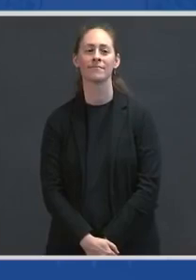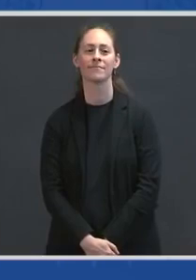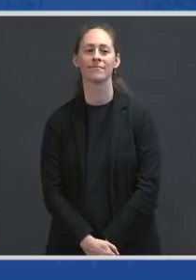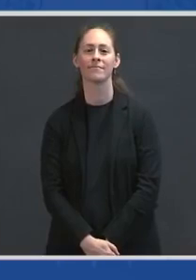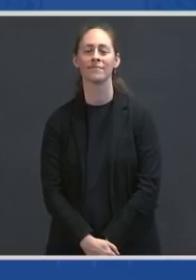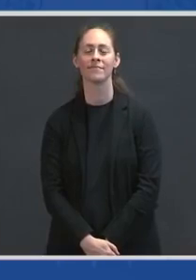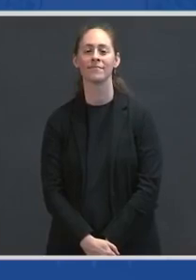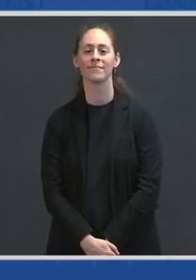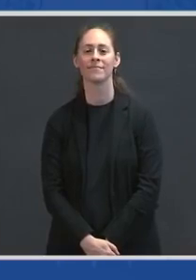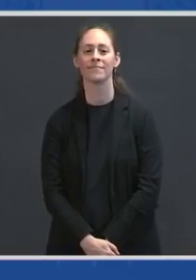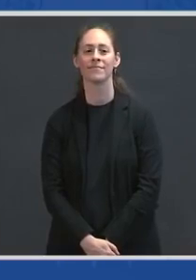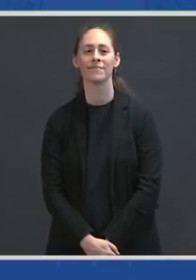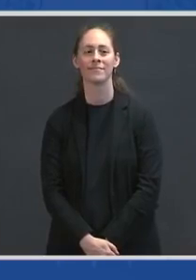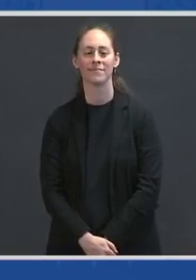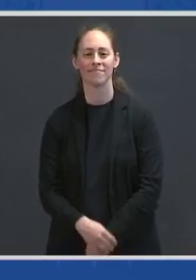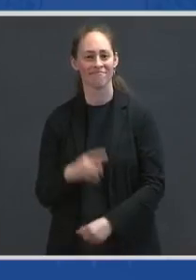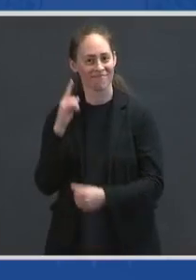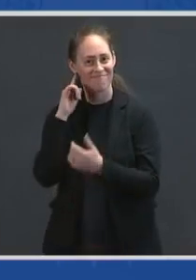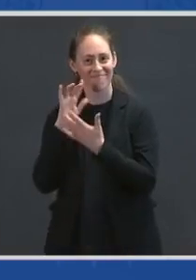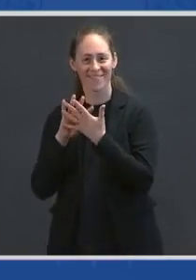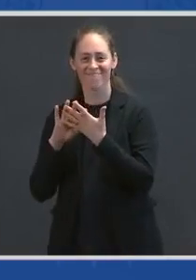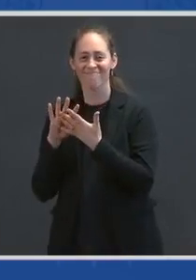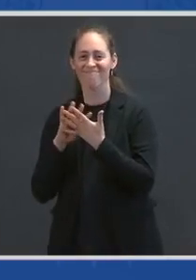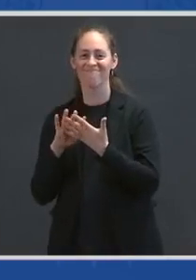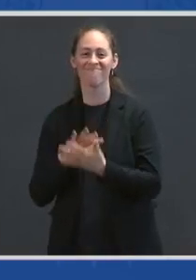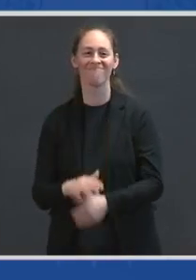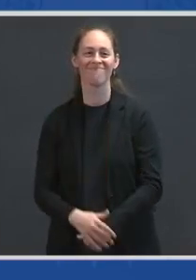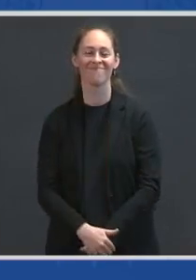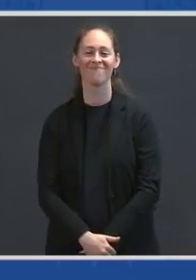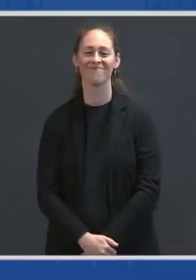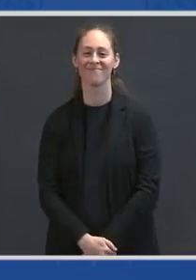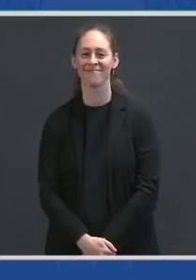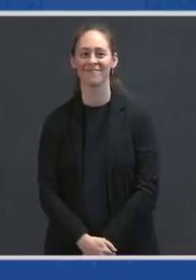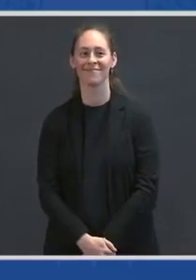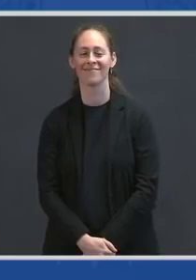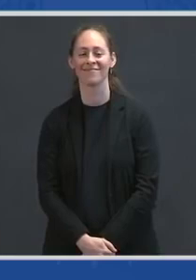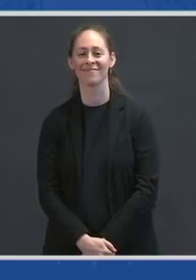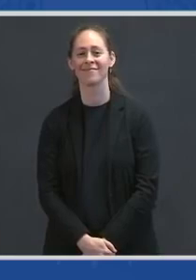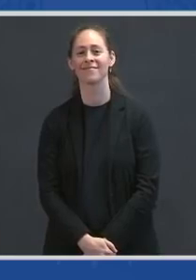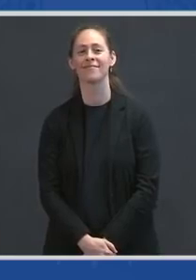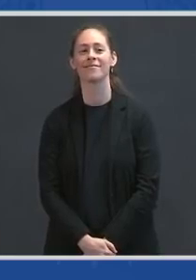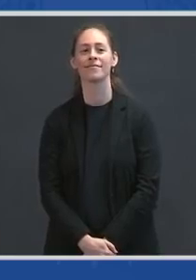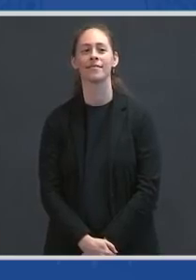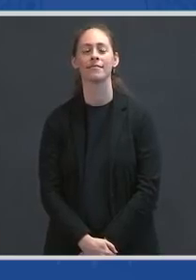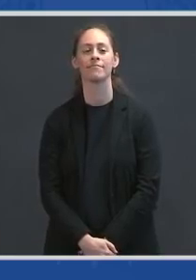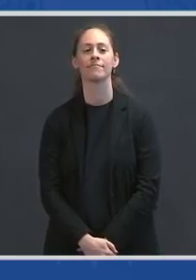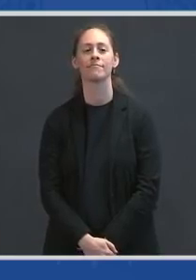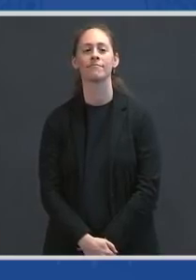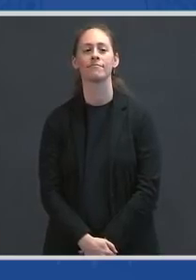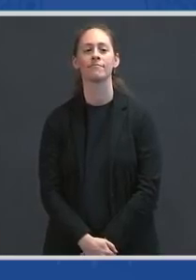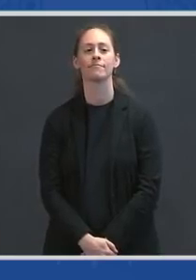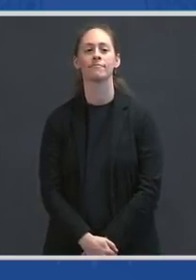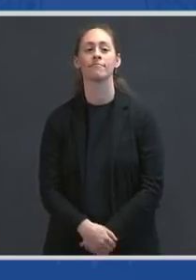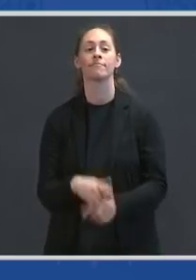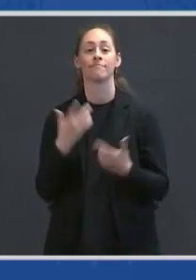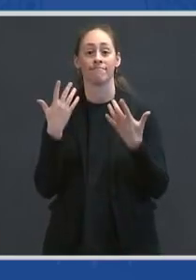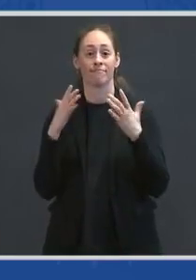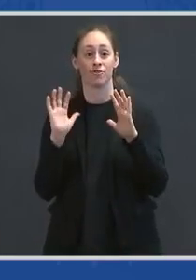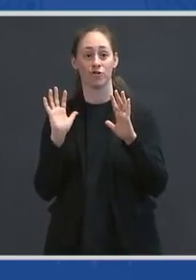reactions. Dose number 2 is in 21 days. I'm going to give you a vaccine card. You're going to bring that back. Okay, that dose, we'll put that